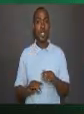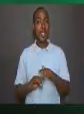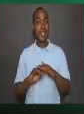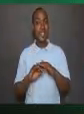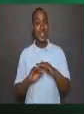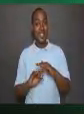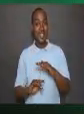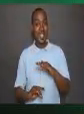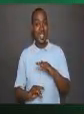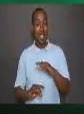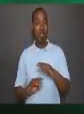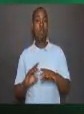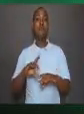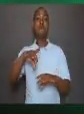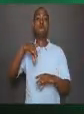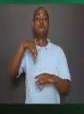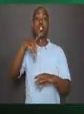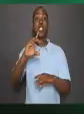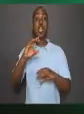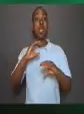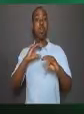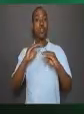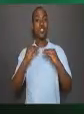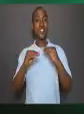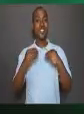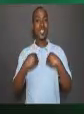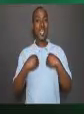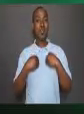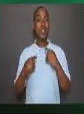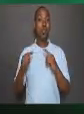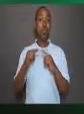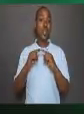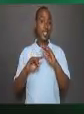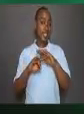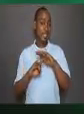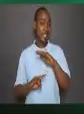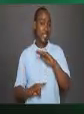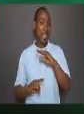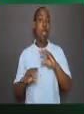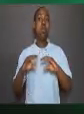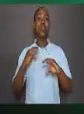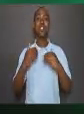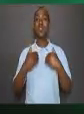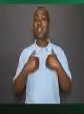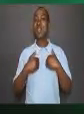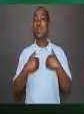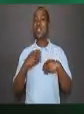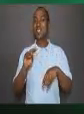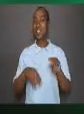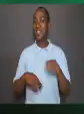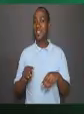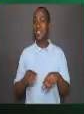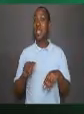high concentration to a region of lower concentration. It moves from